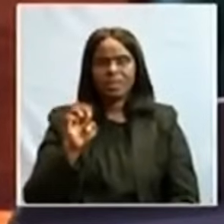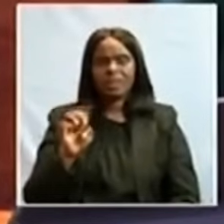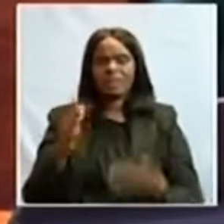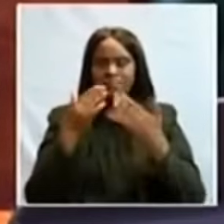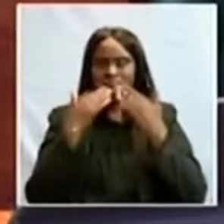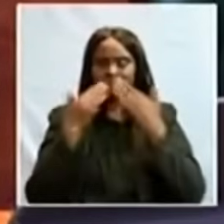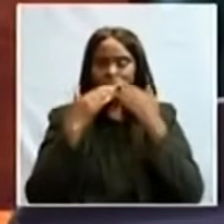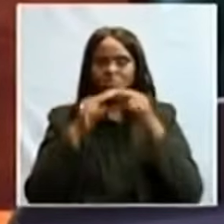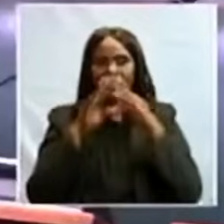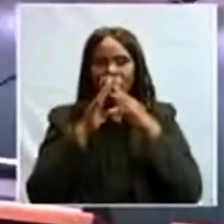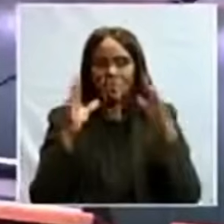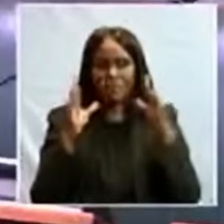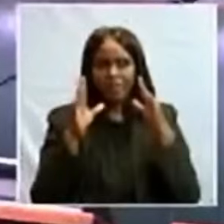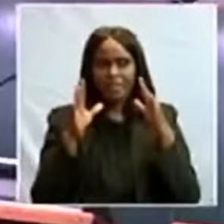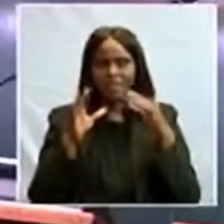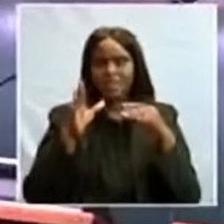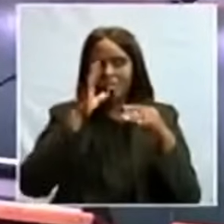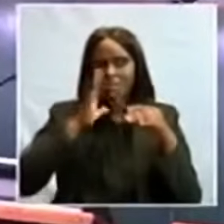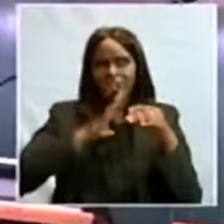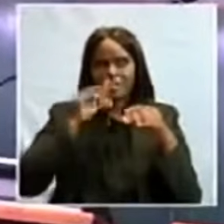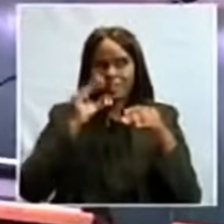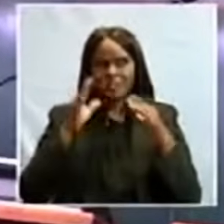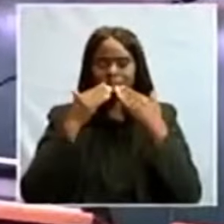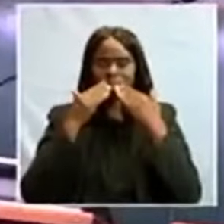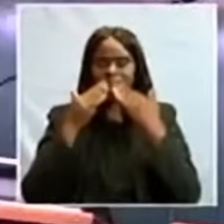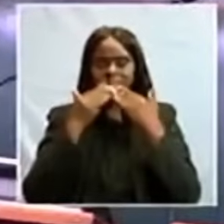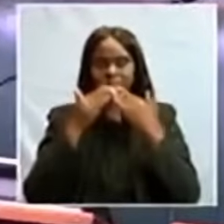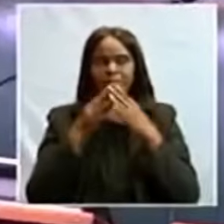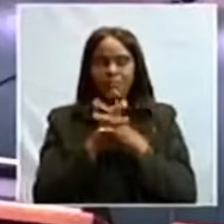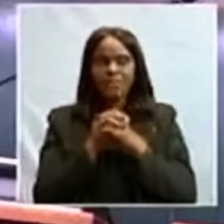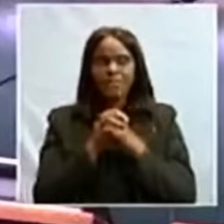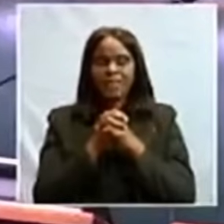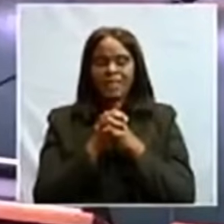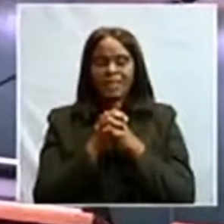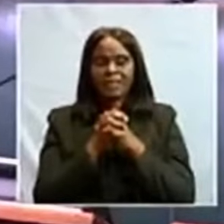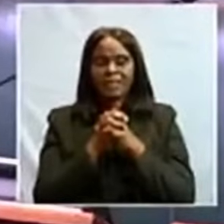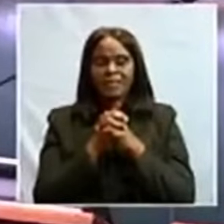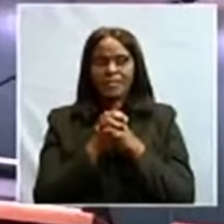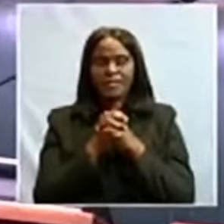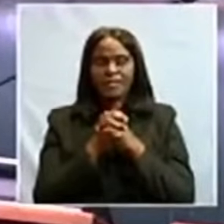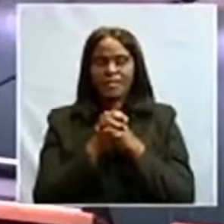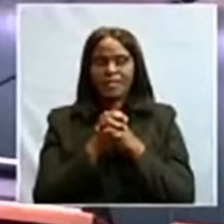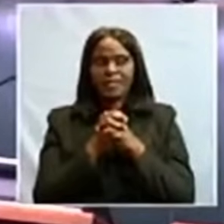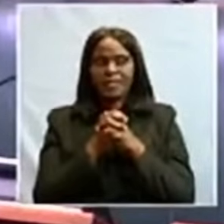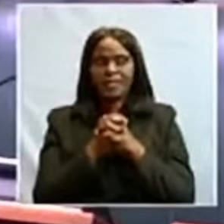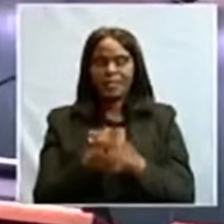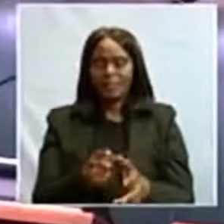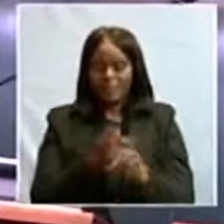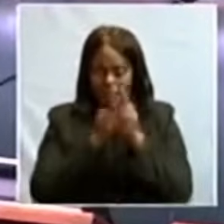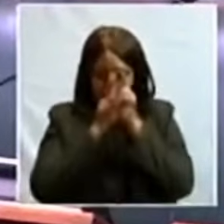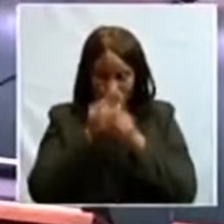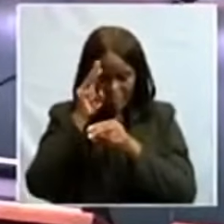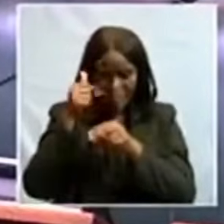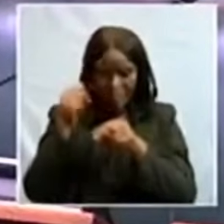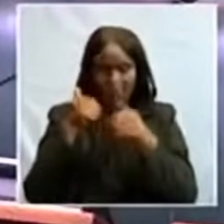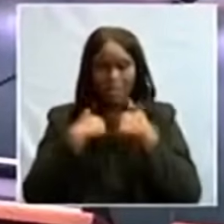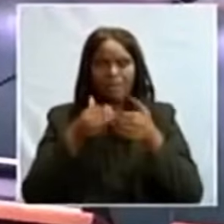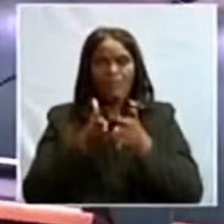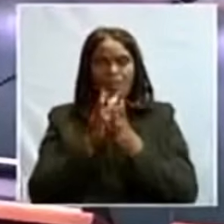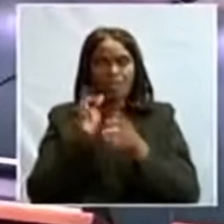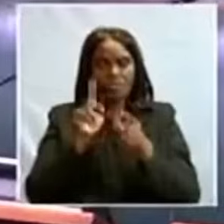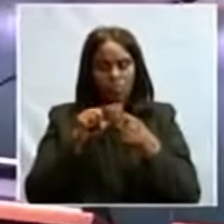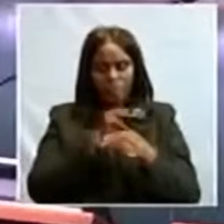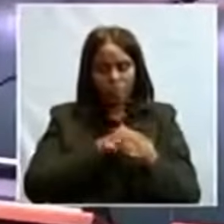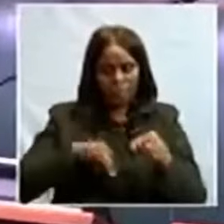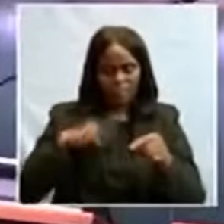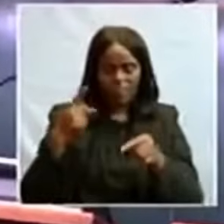Thank you so much, Madam Speaker. Madam Speaker, the Honorable Minister has appealed to members of